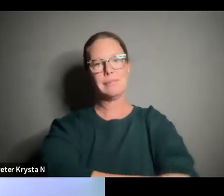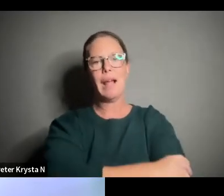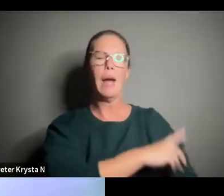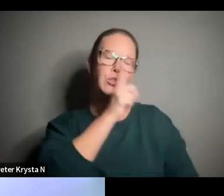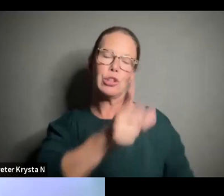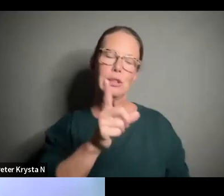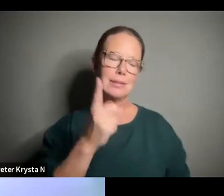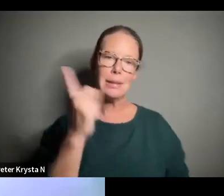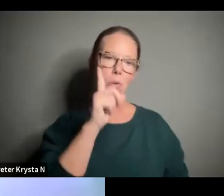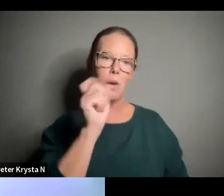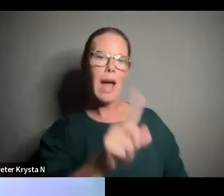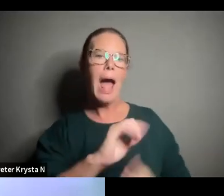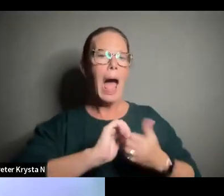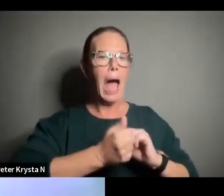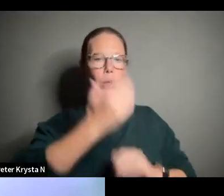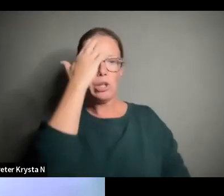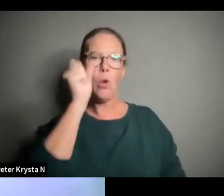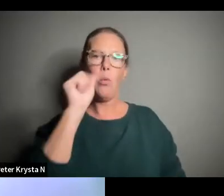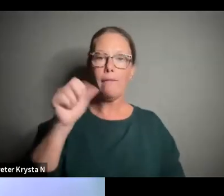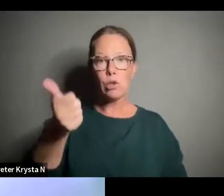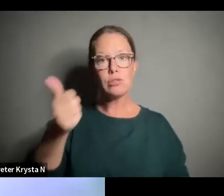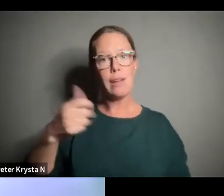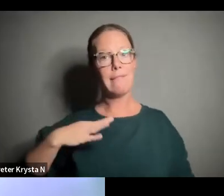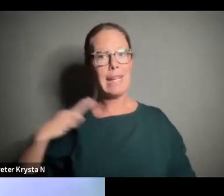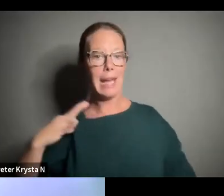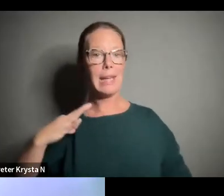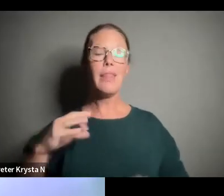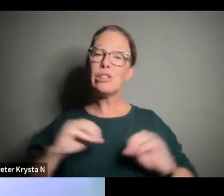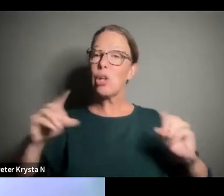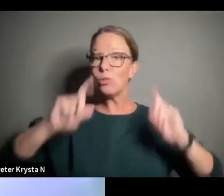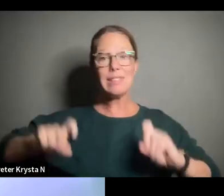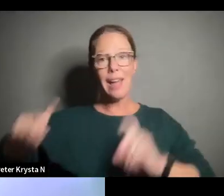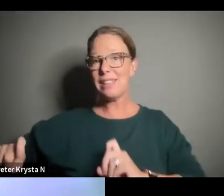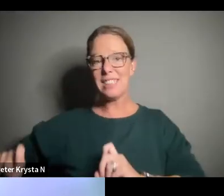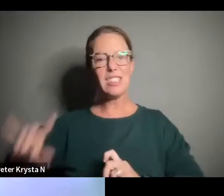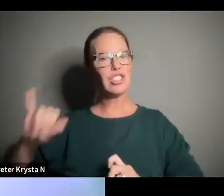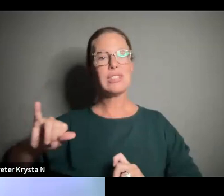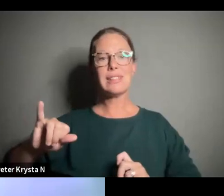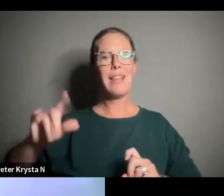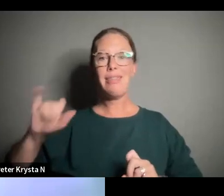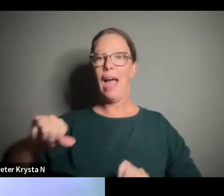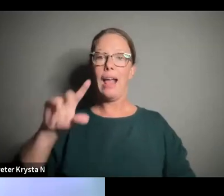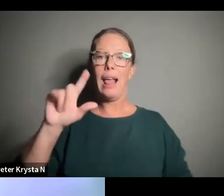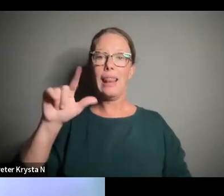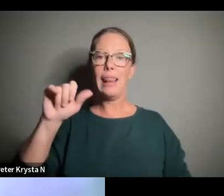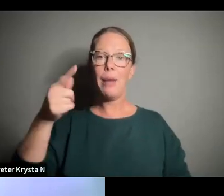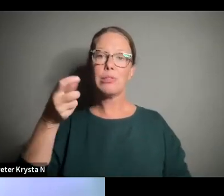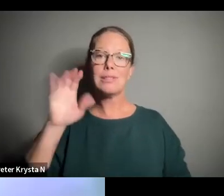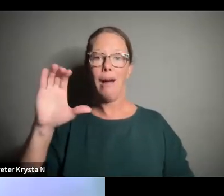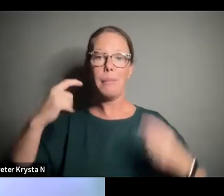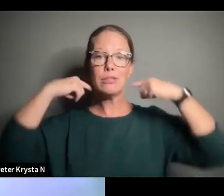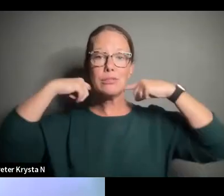that everybody says, how do we know if you're a candidate? And there's no test to know except that laparoscopic surgery. What we know,